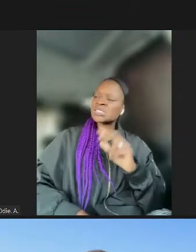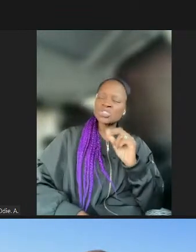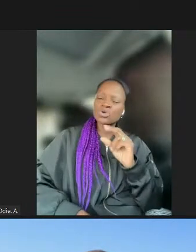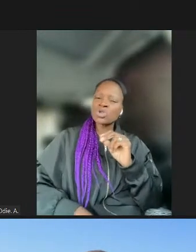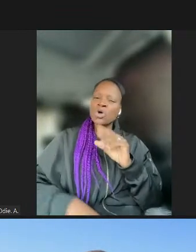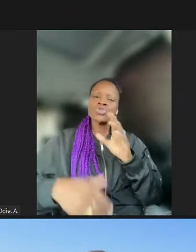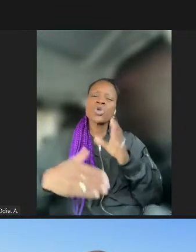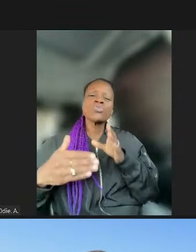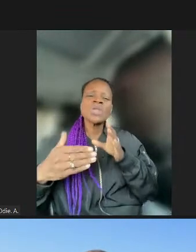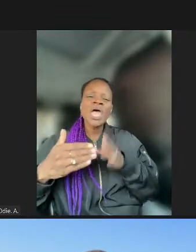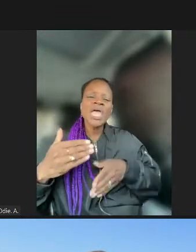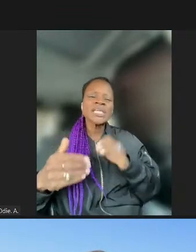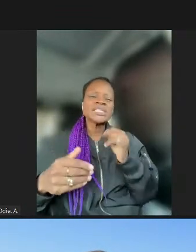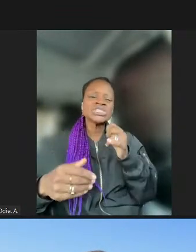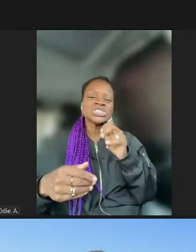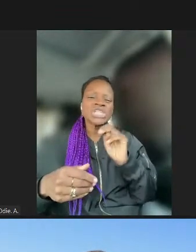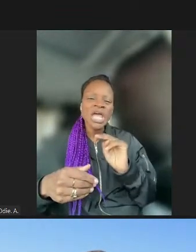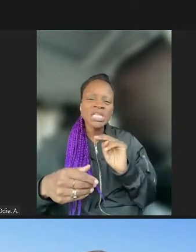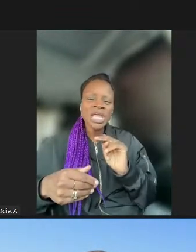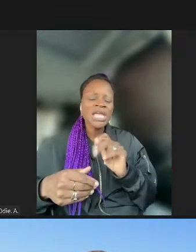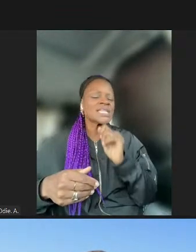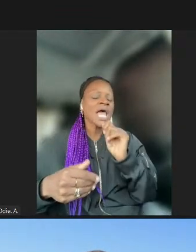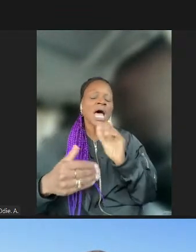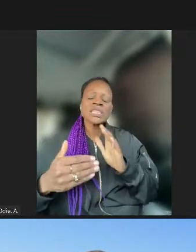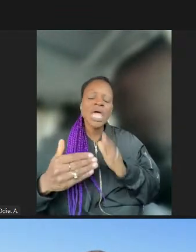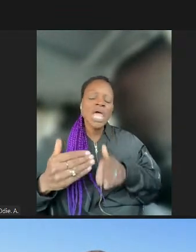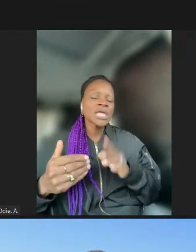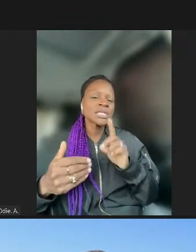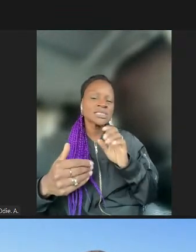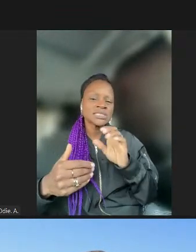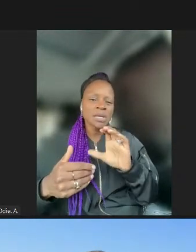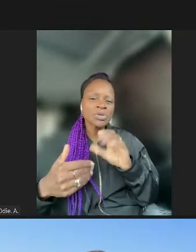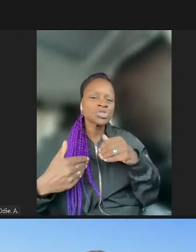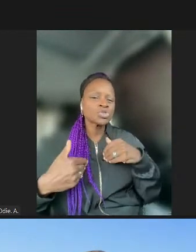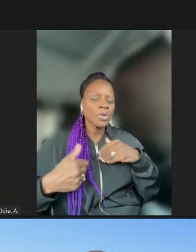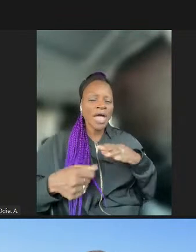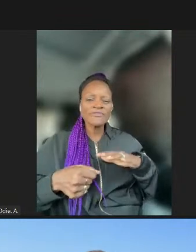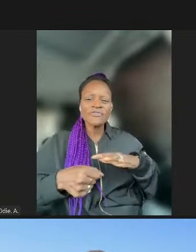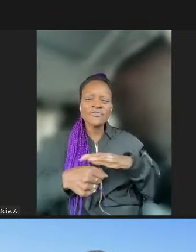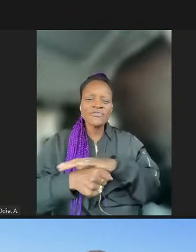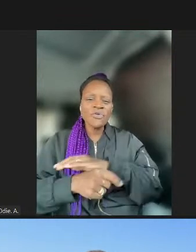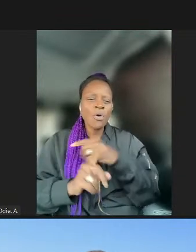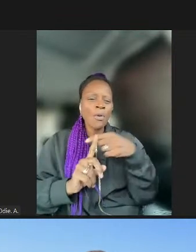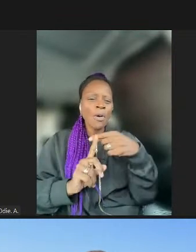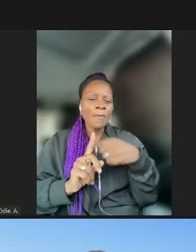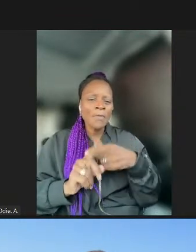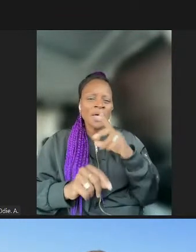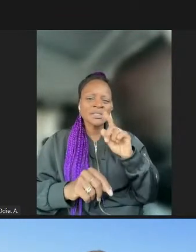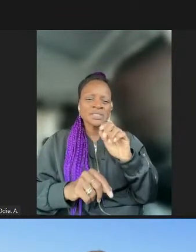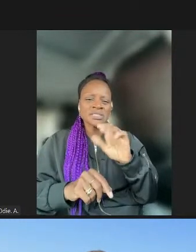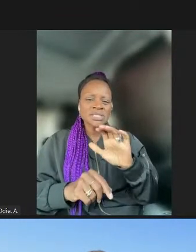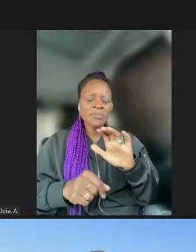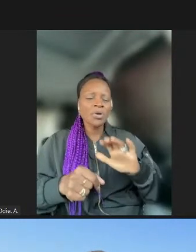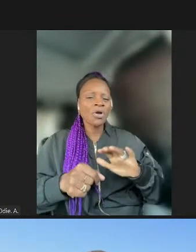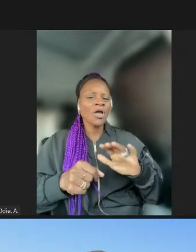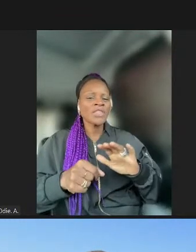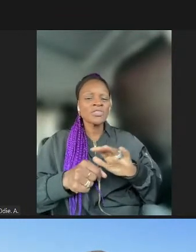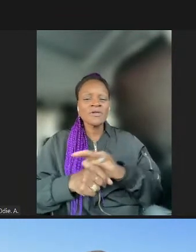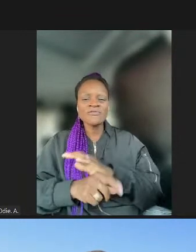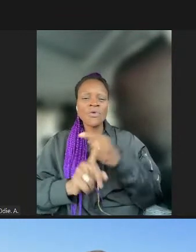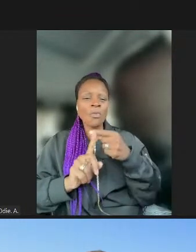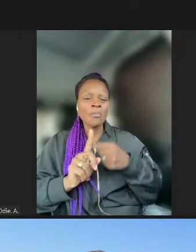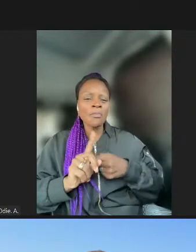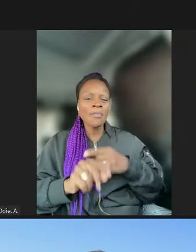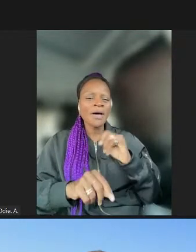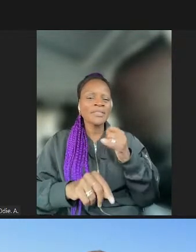the end of December. Right. So we have the month of January to work on that. Okay. But there may be one or two clinics in December, but over the